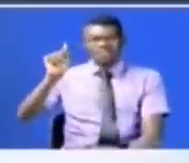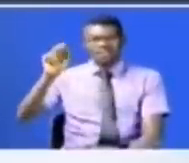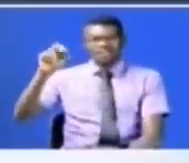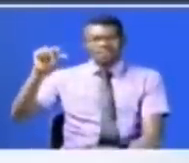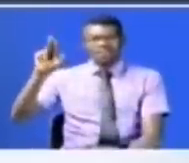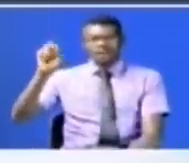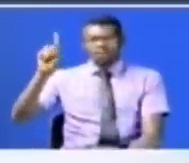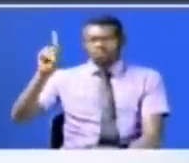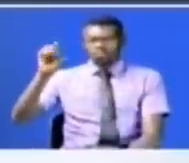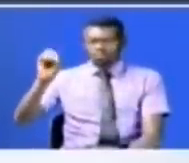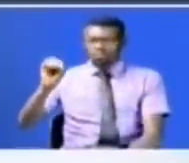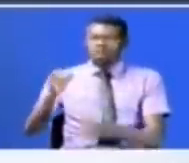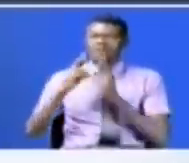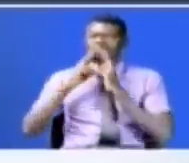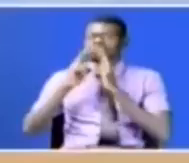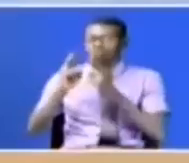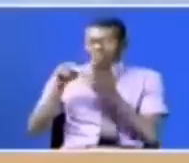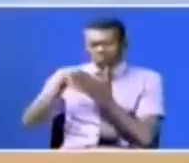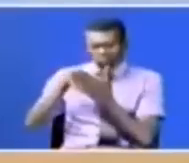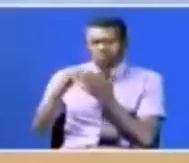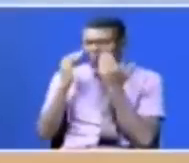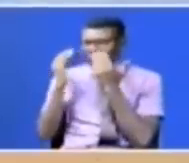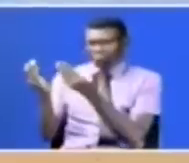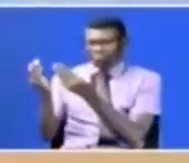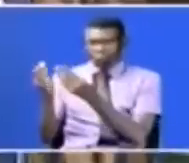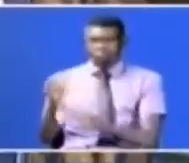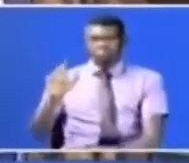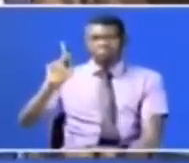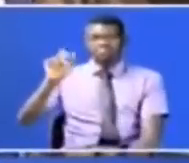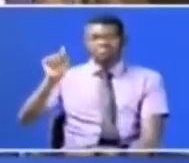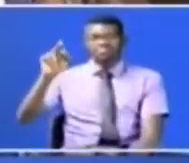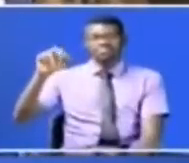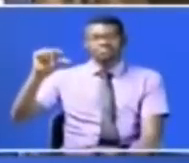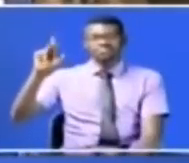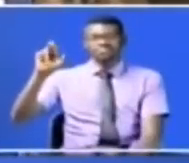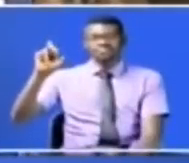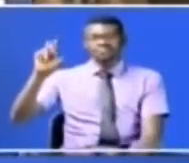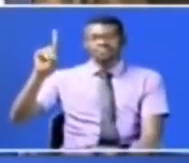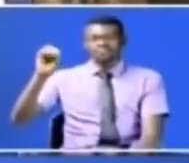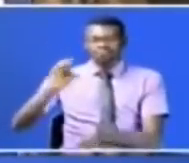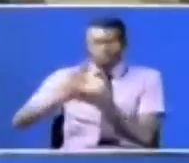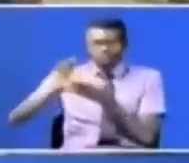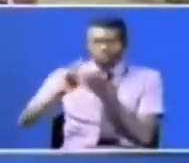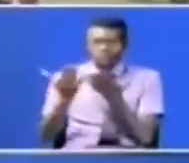a report on the current situation. Kangundo constituency in Machakos County.